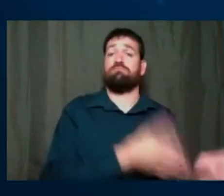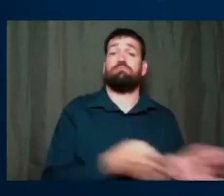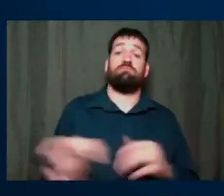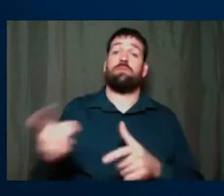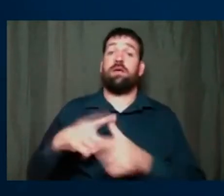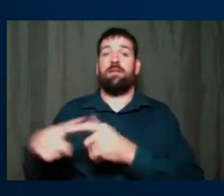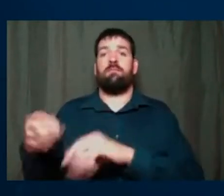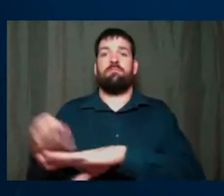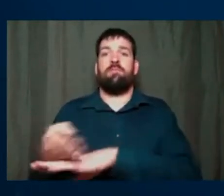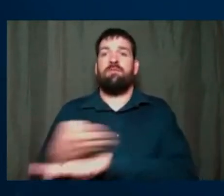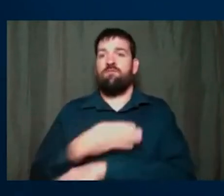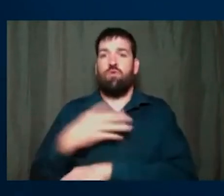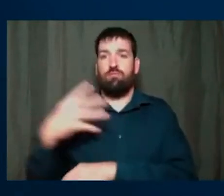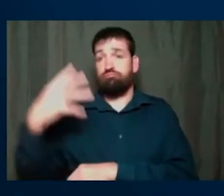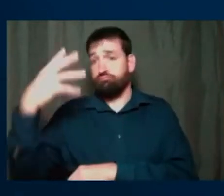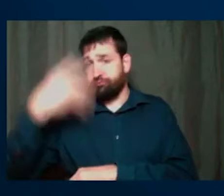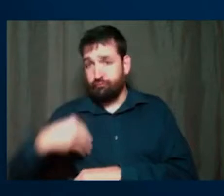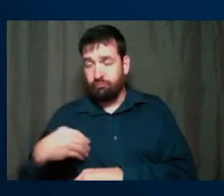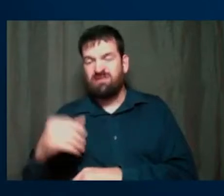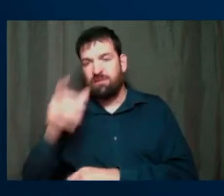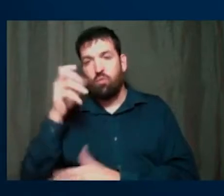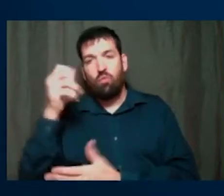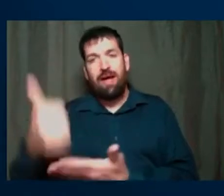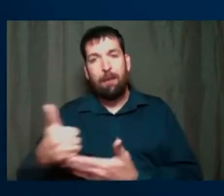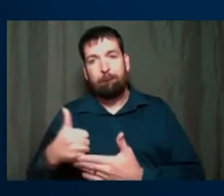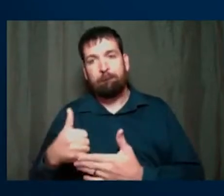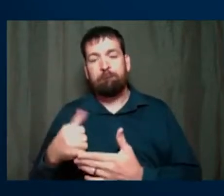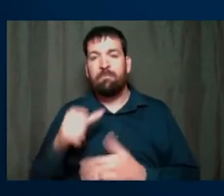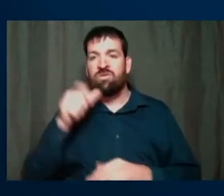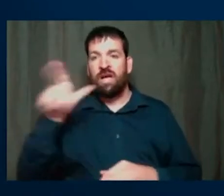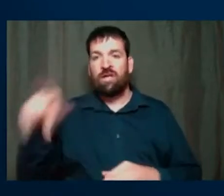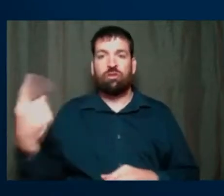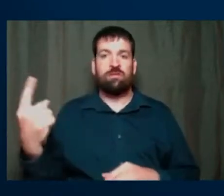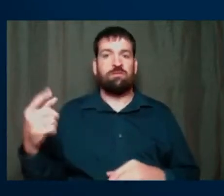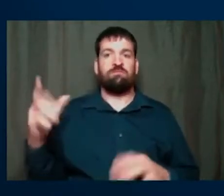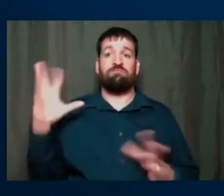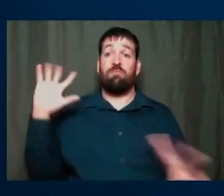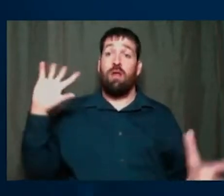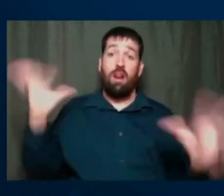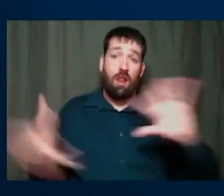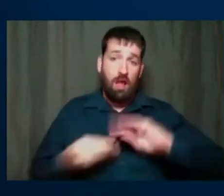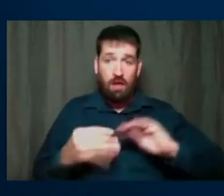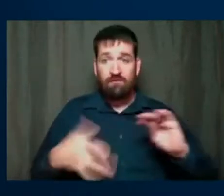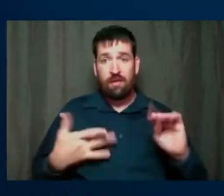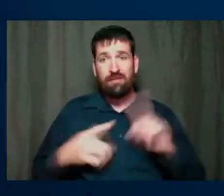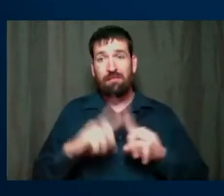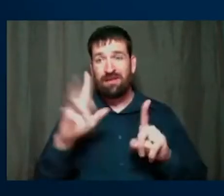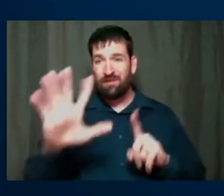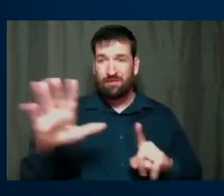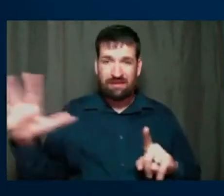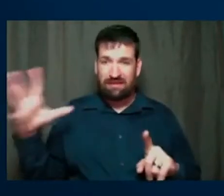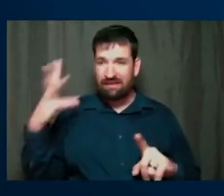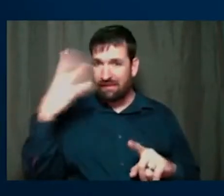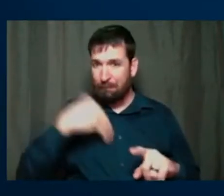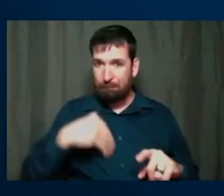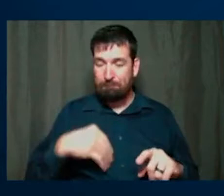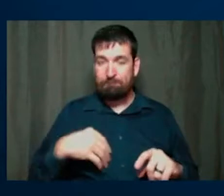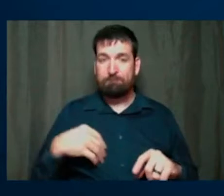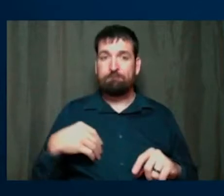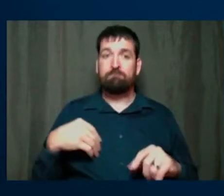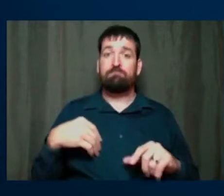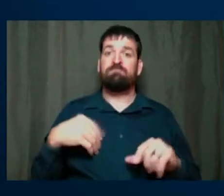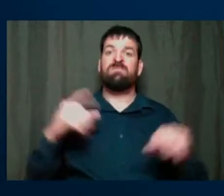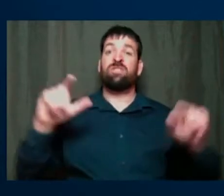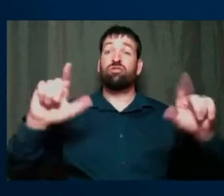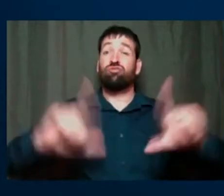is something that will help not just with this overall feeling better, but also with your sleep. Turn off all the screens. Take 10 to 15